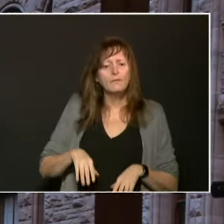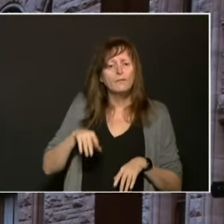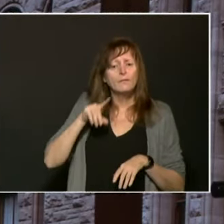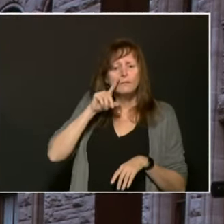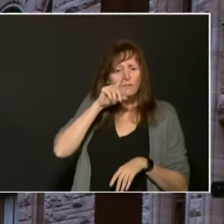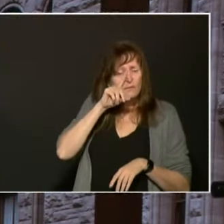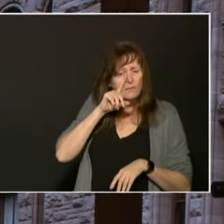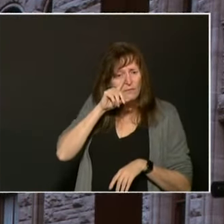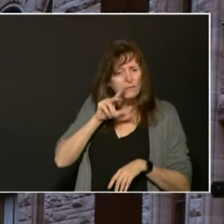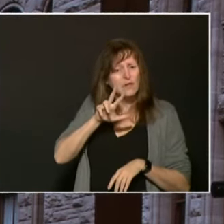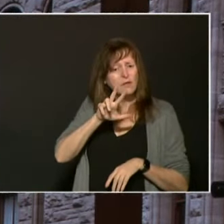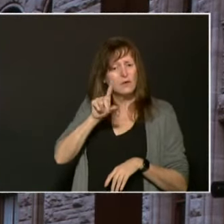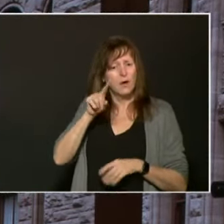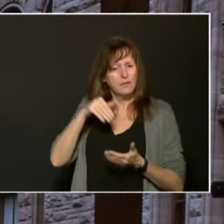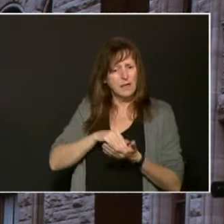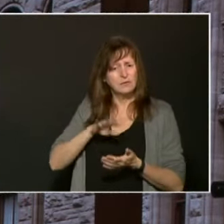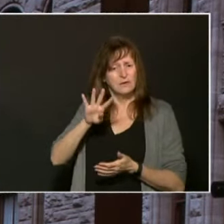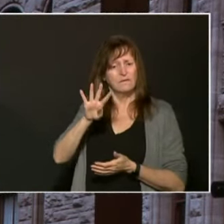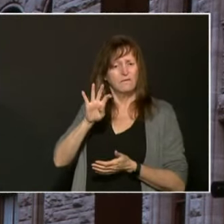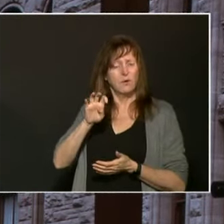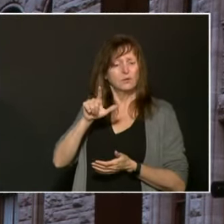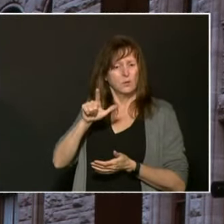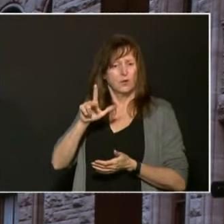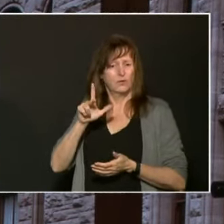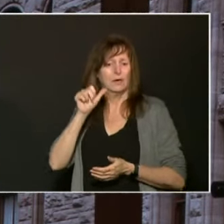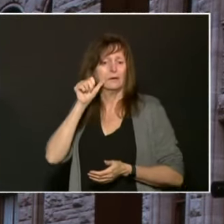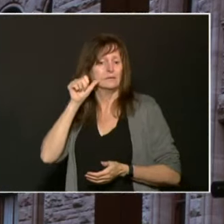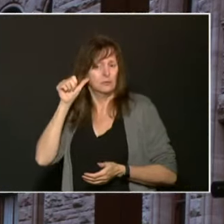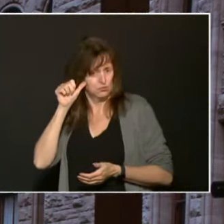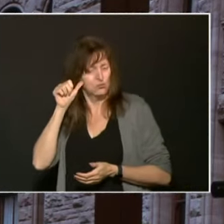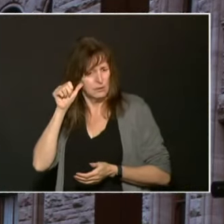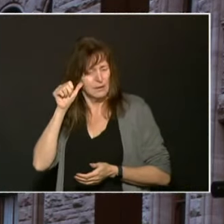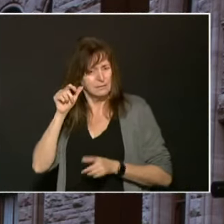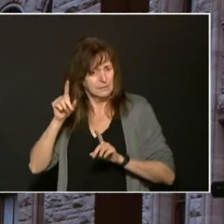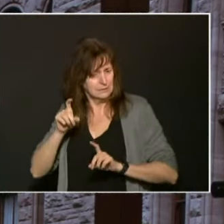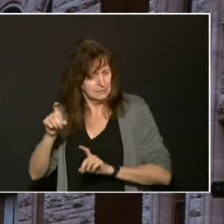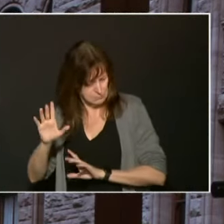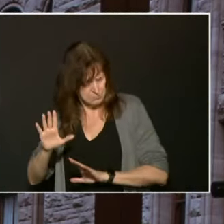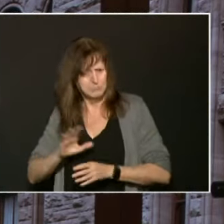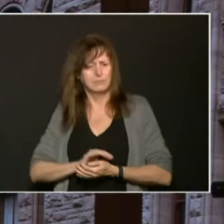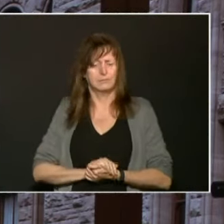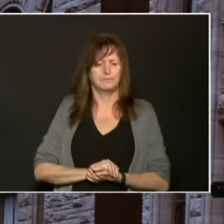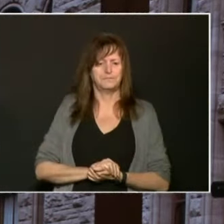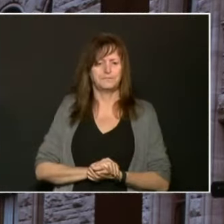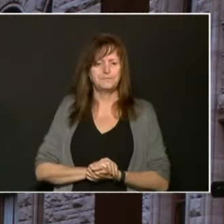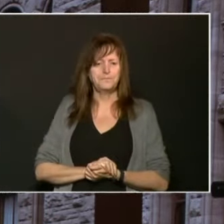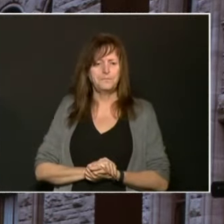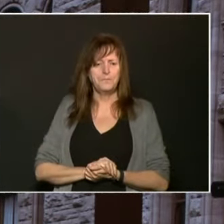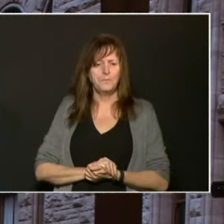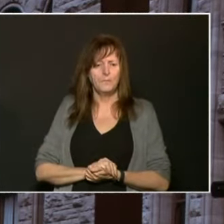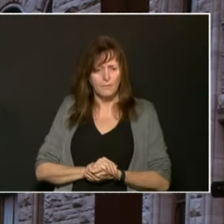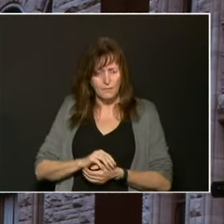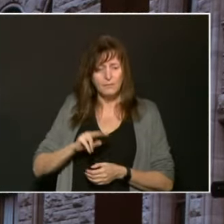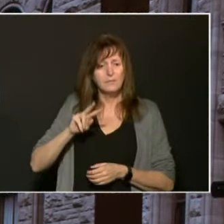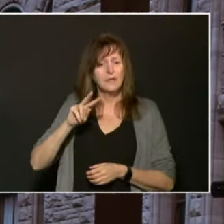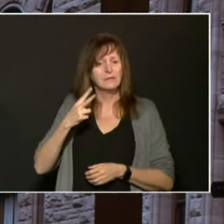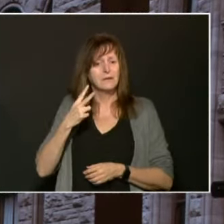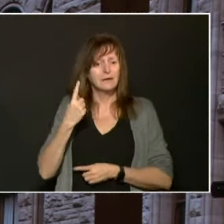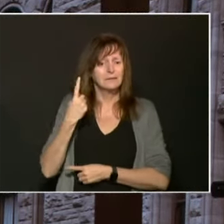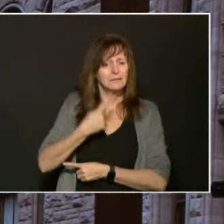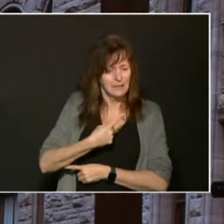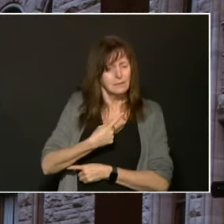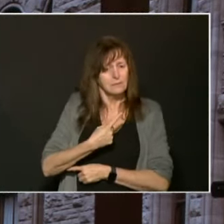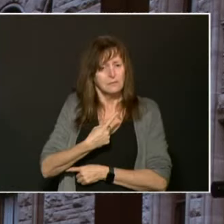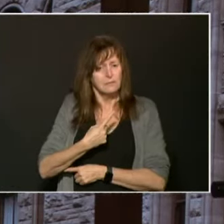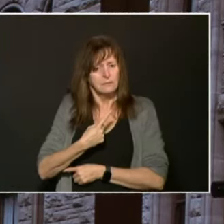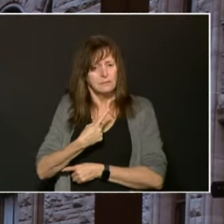31,423 tests were processed yesterday. And for the second consecutive day, we have recorded a positivity rate of